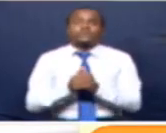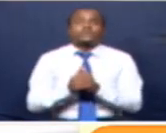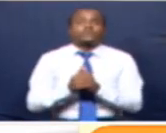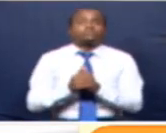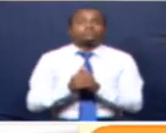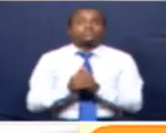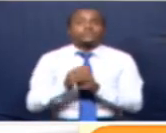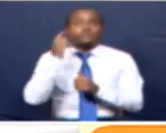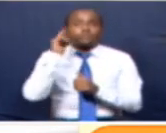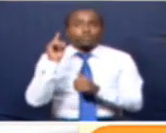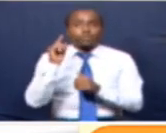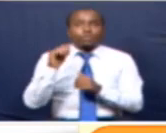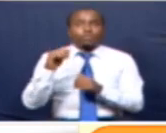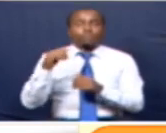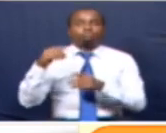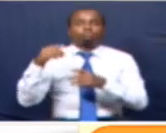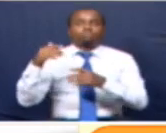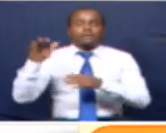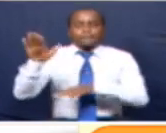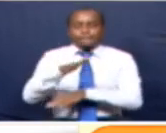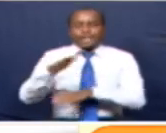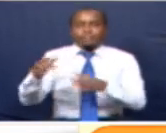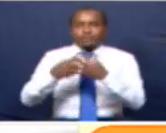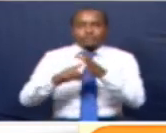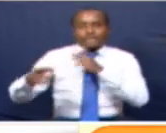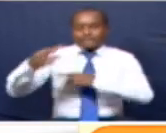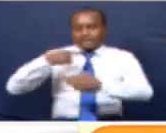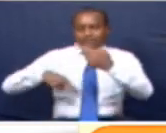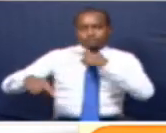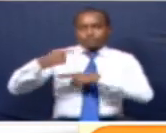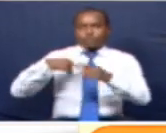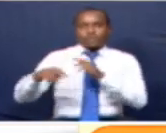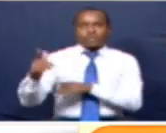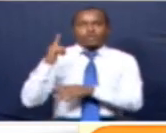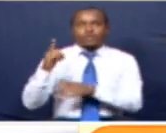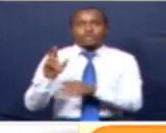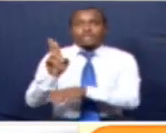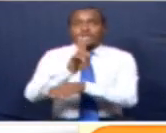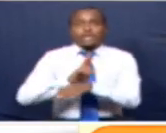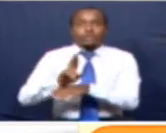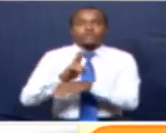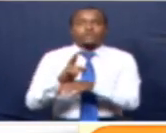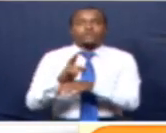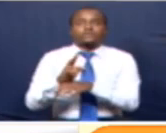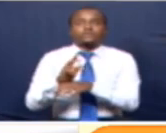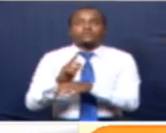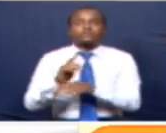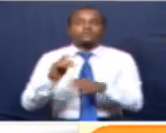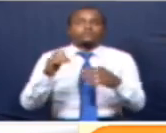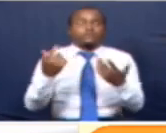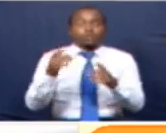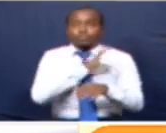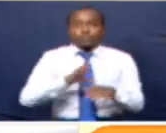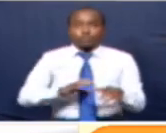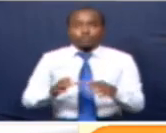for parliament to start reviewing these laws, and using the Kenya Review Commission for recommendation, they